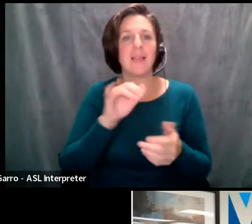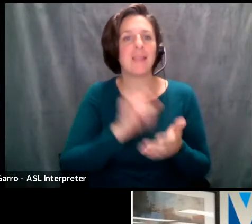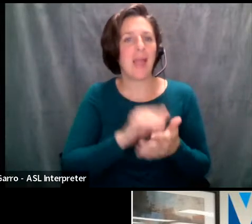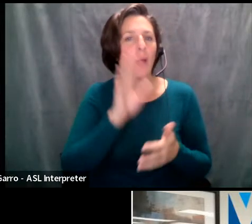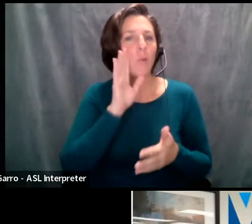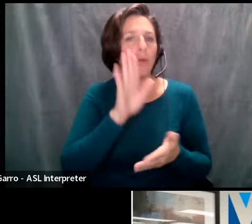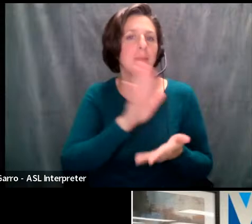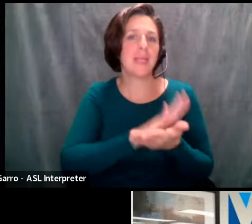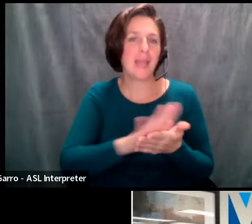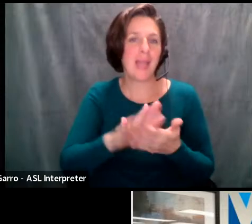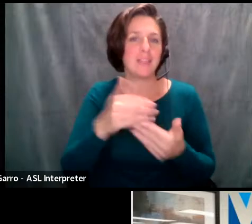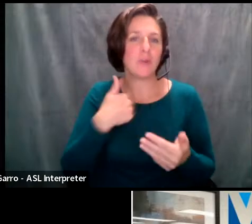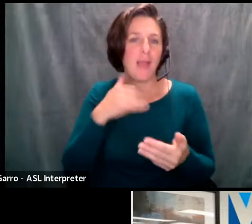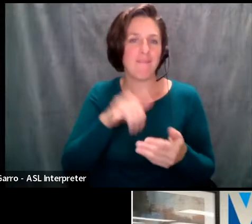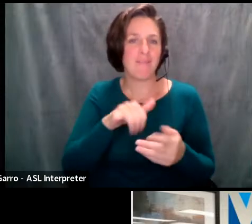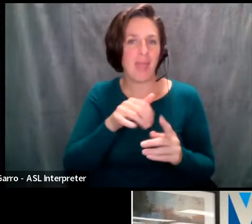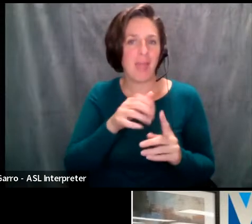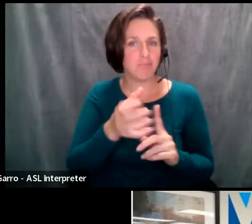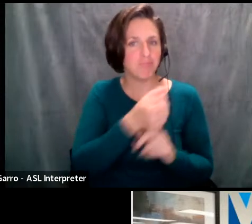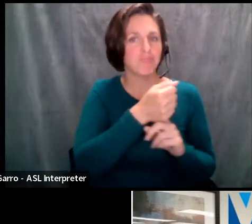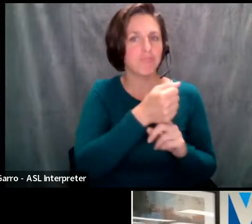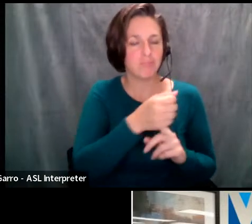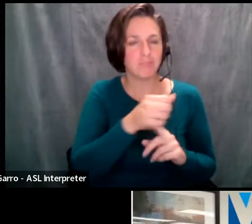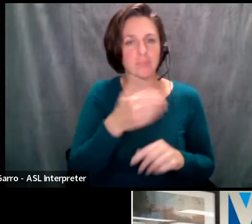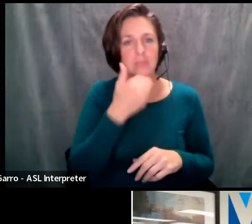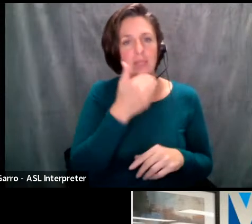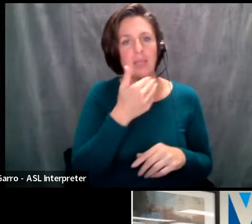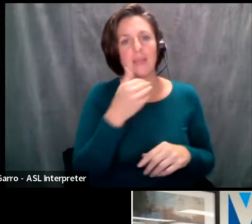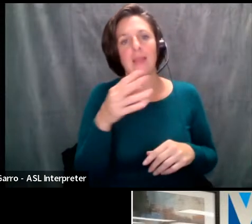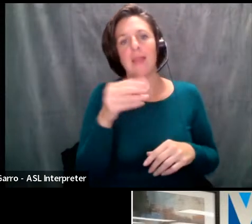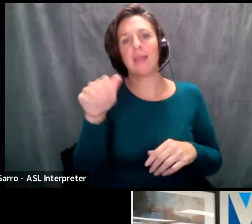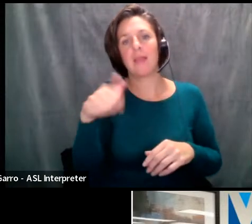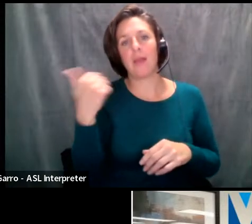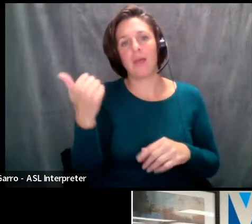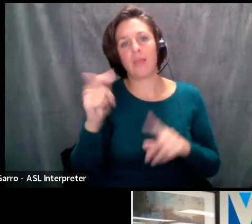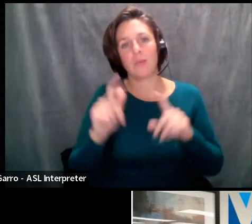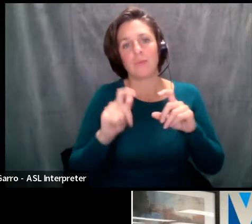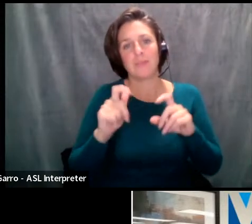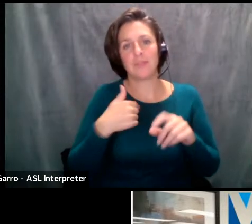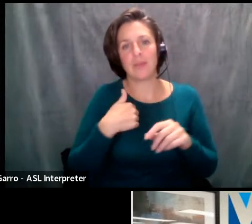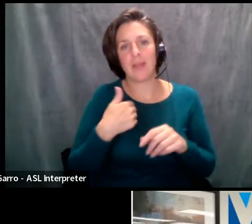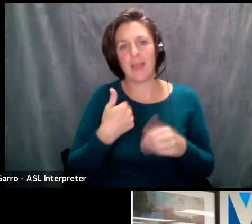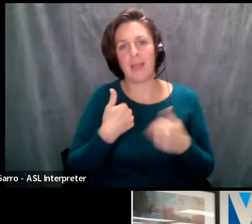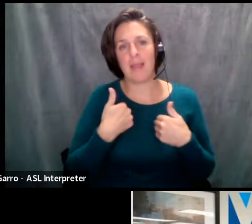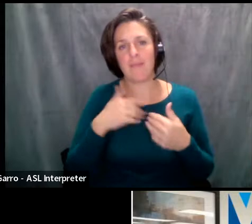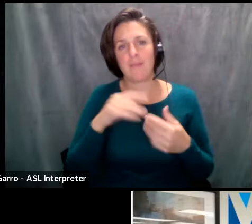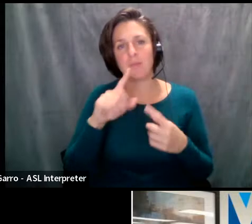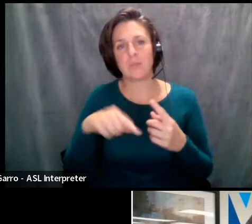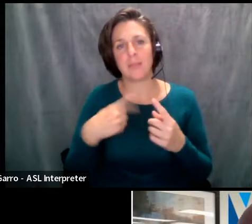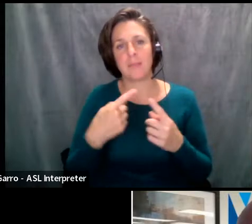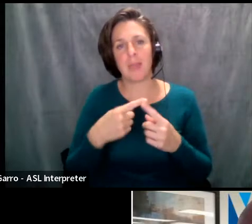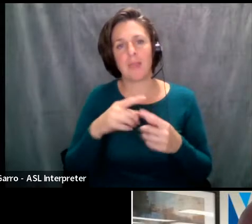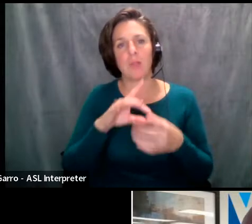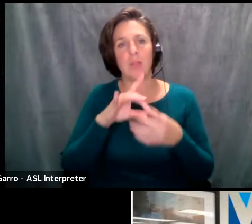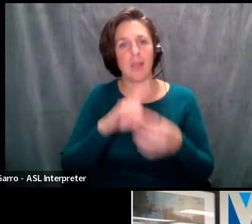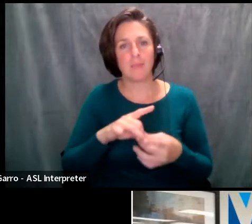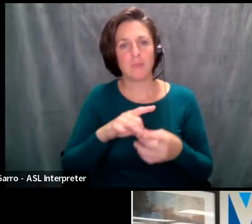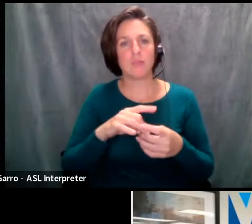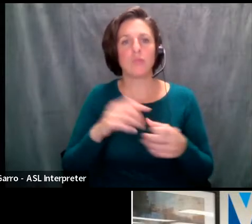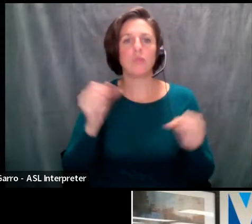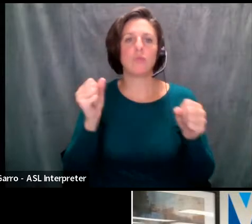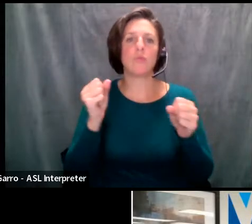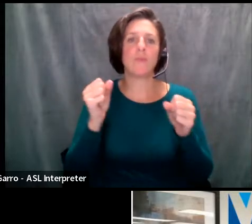Okay. Thanks. And then the other question I had is about, so when it comes to fights and